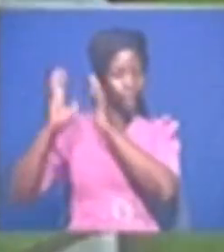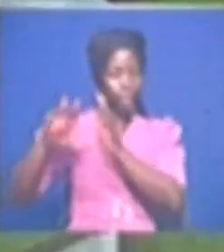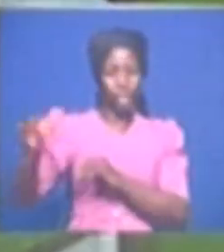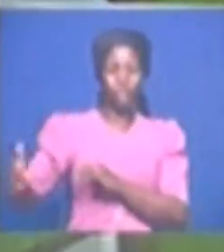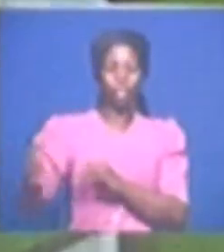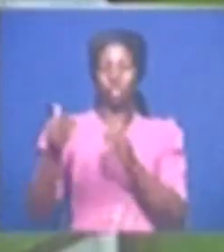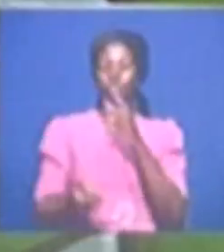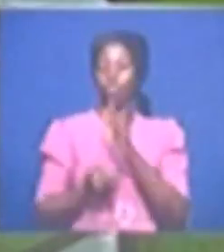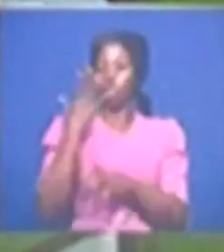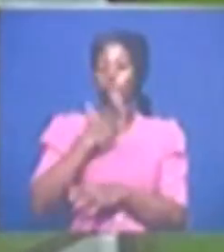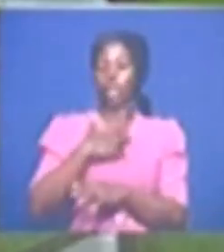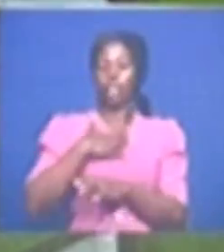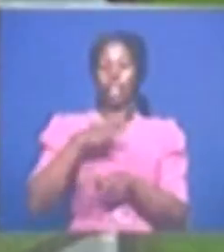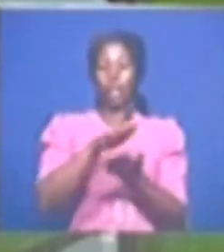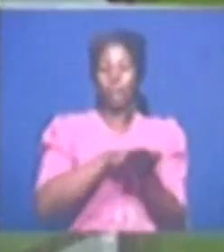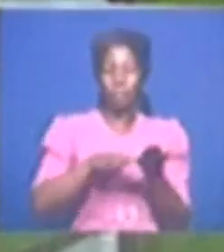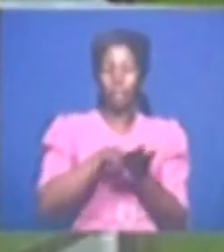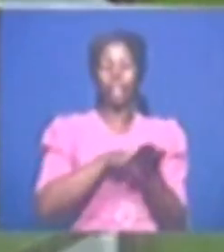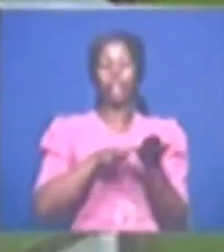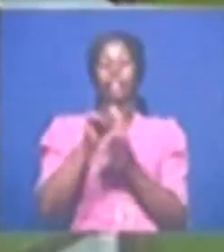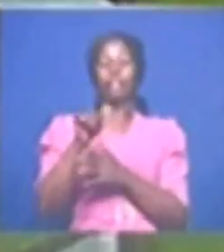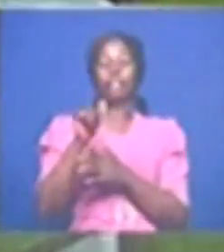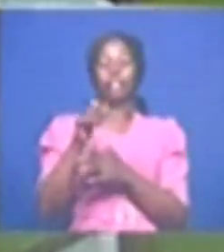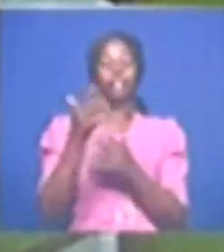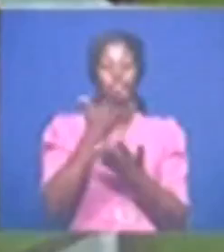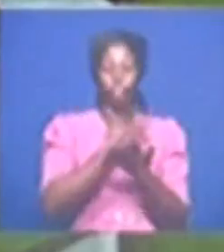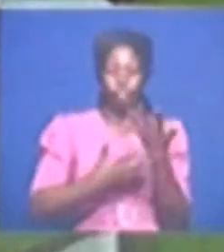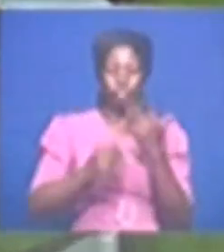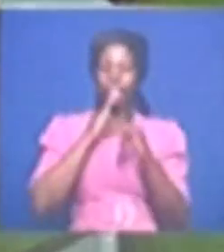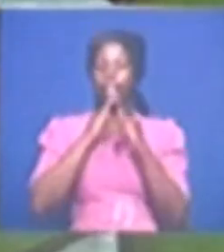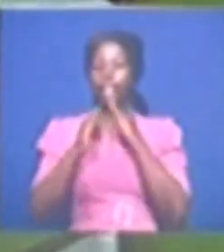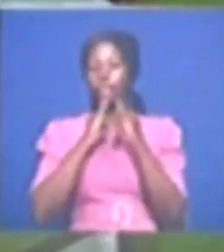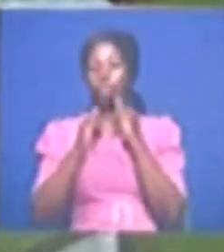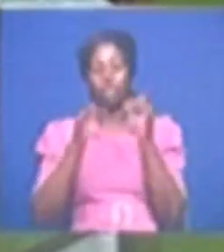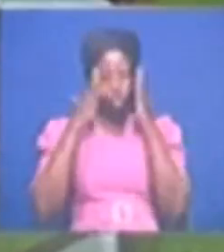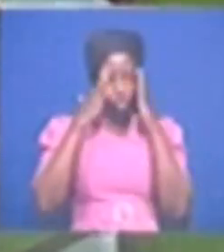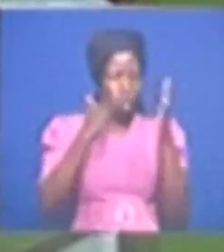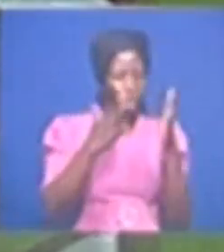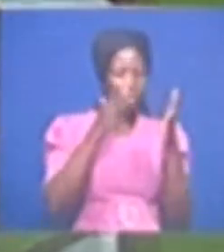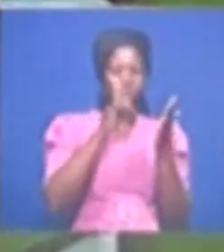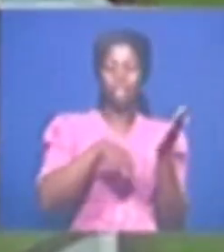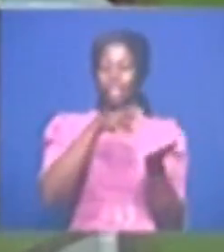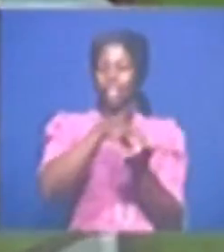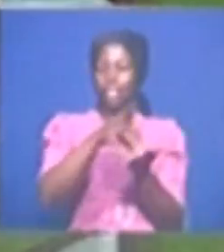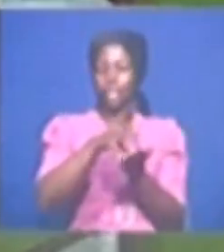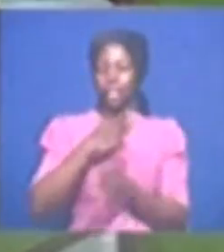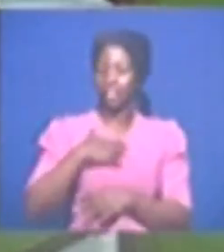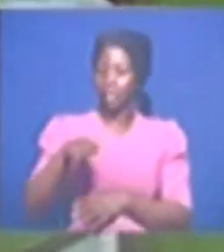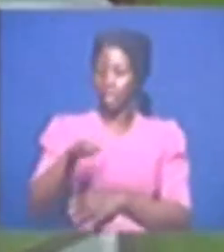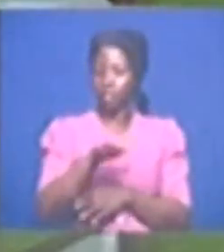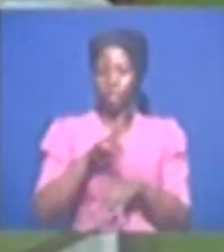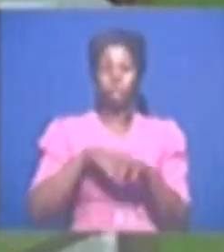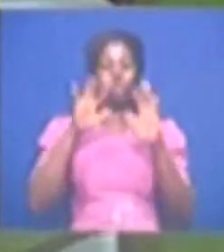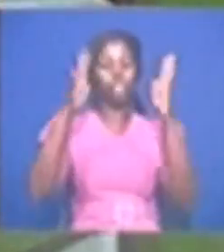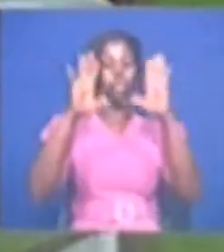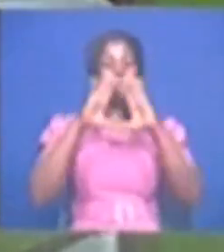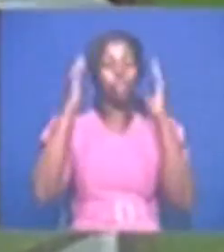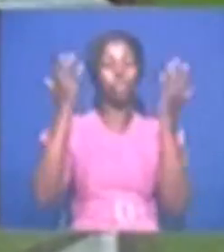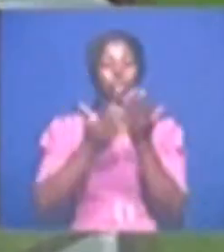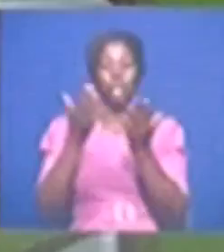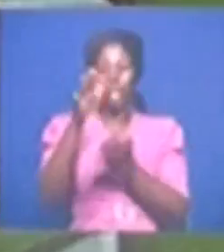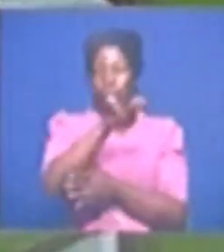interactive segment on Echo Watch later on. And we will be focusing on what is the status of our environment, even as we mark the World Environment Day. Of course,